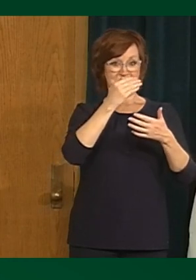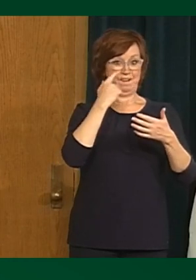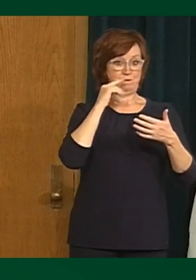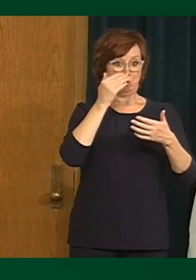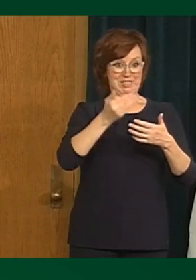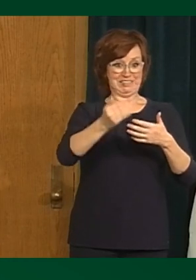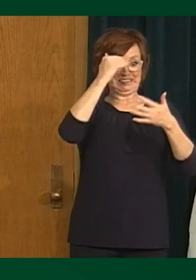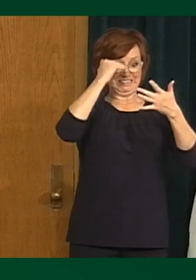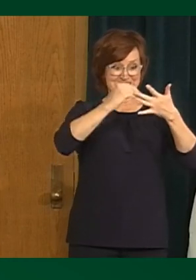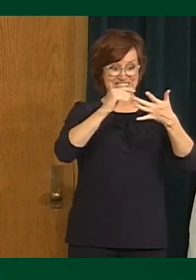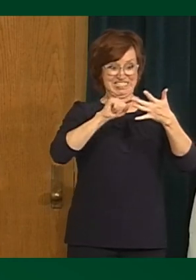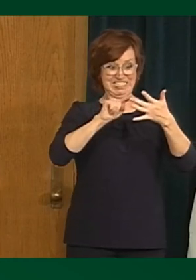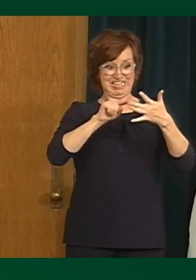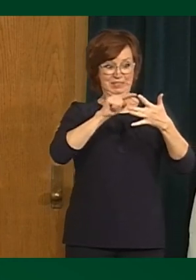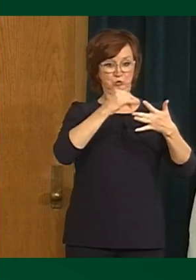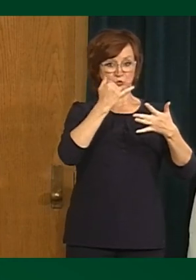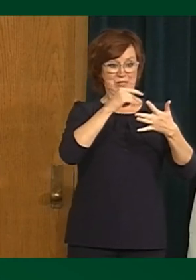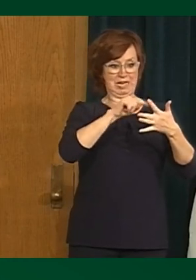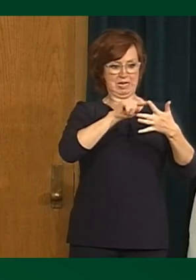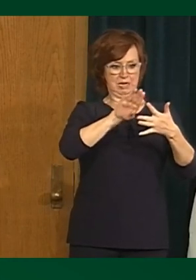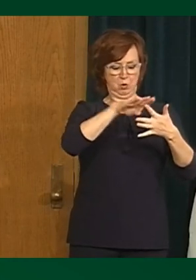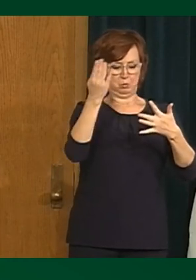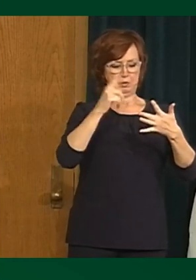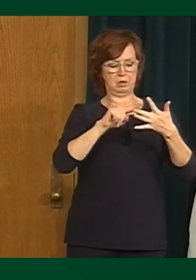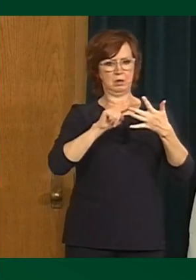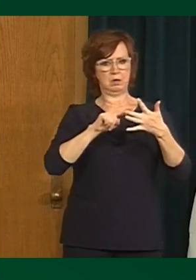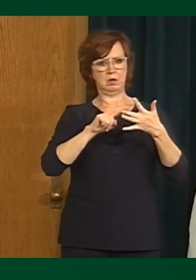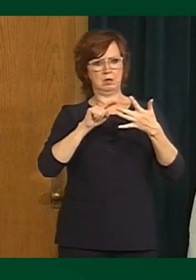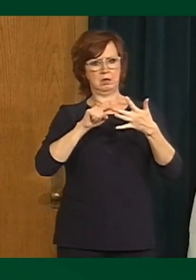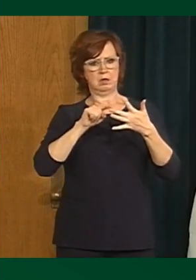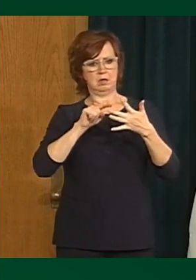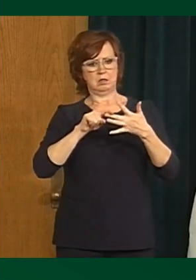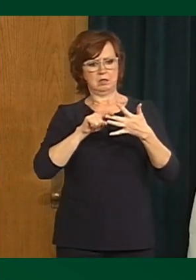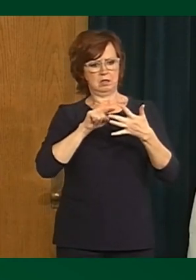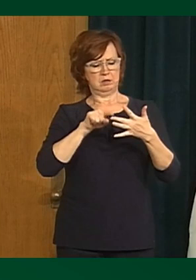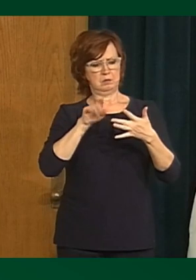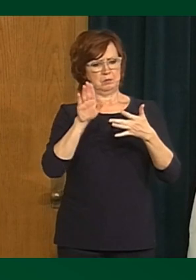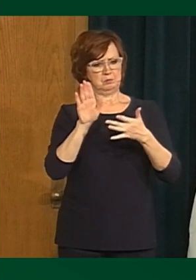substantial length of time to prepare for reopening.